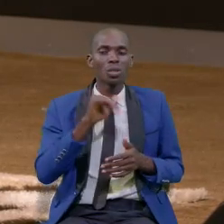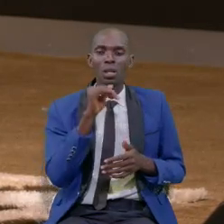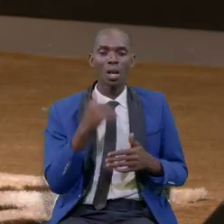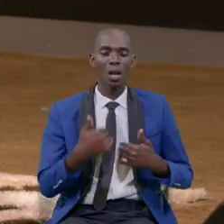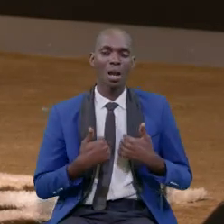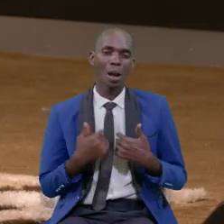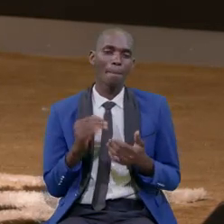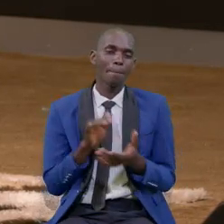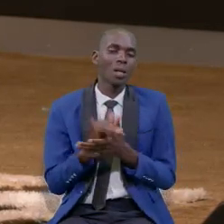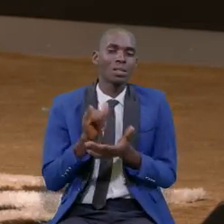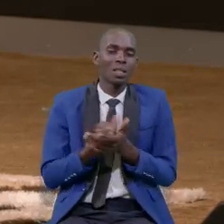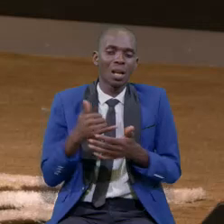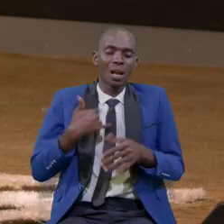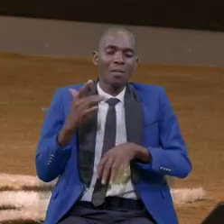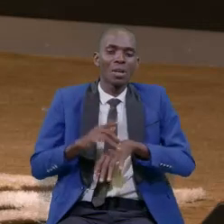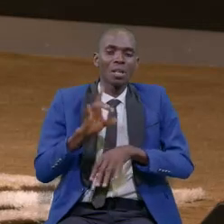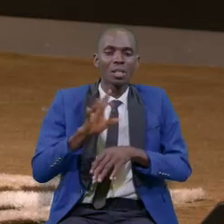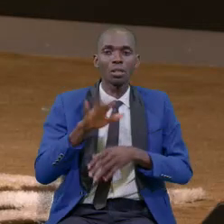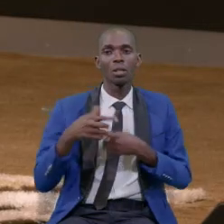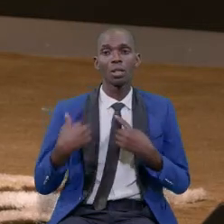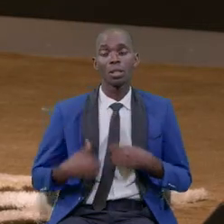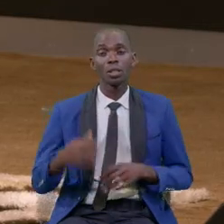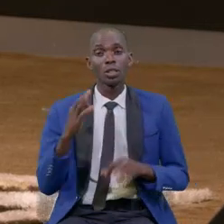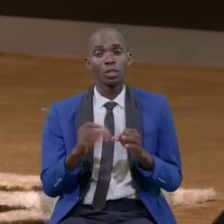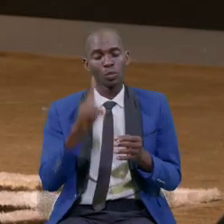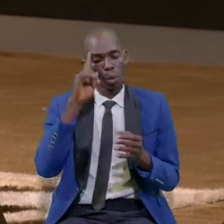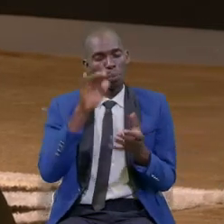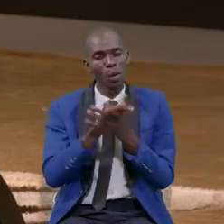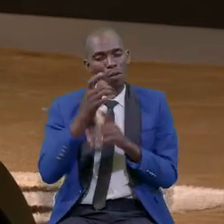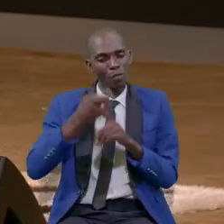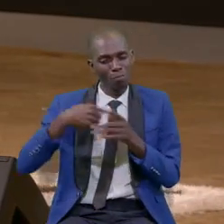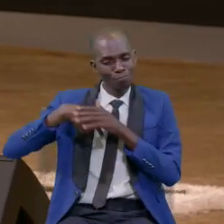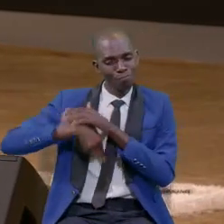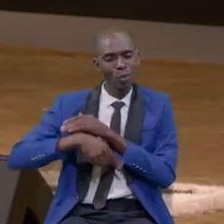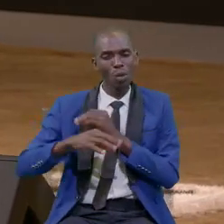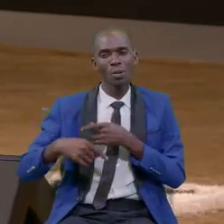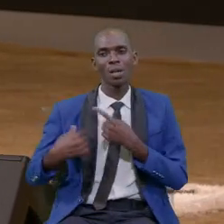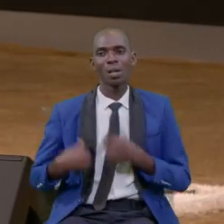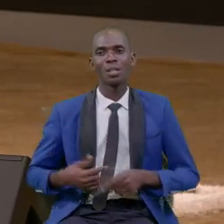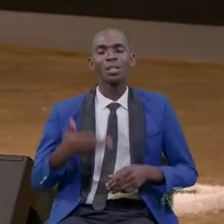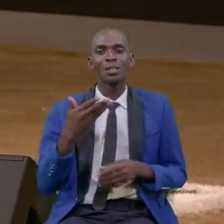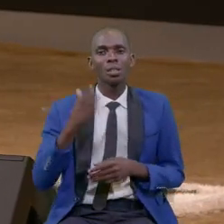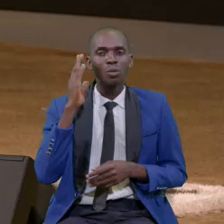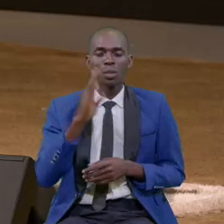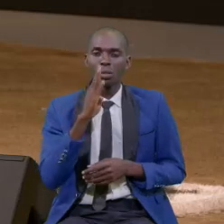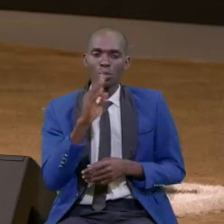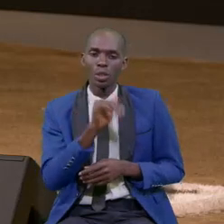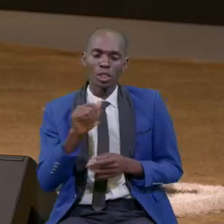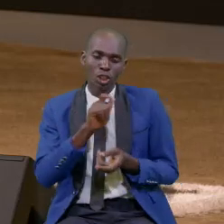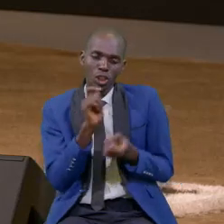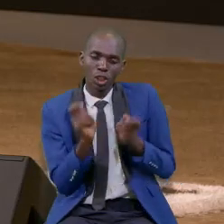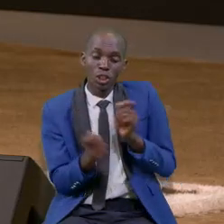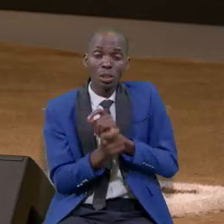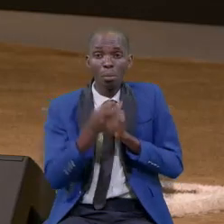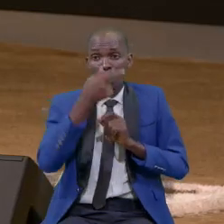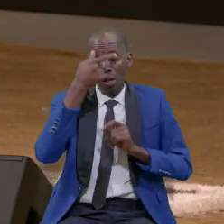that affected your heart. When you believe from the depth of your heart, There'll be a transformation. There'll be a change